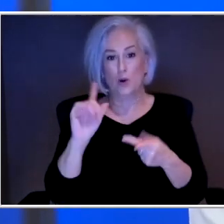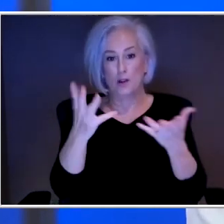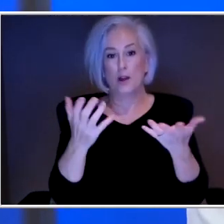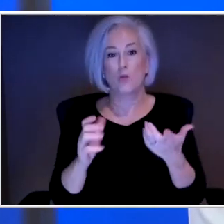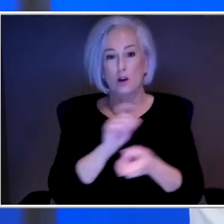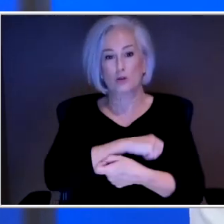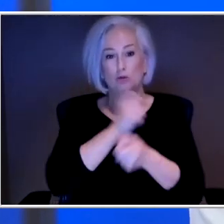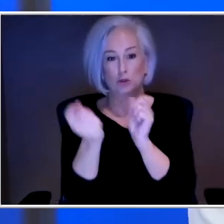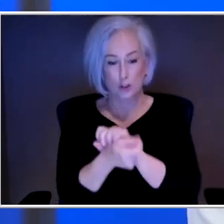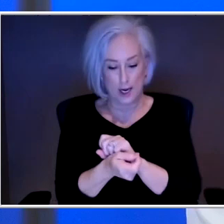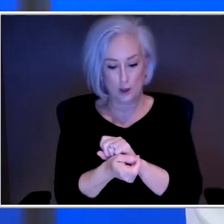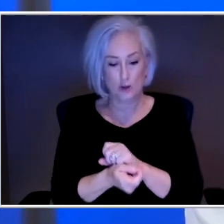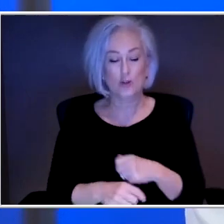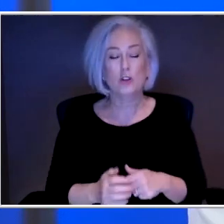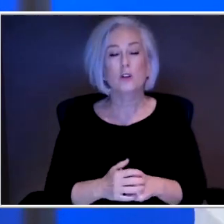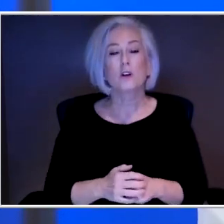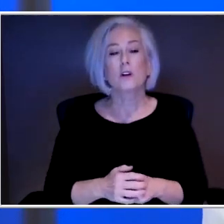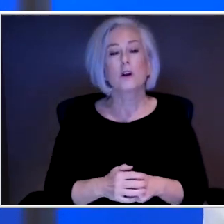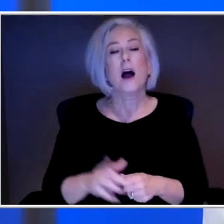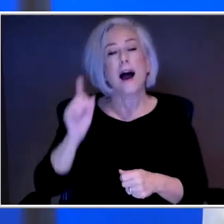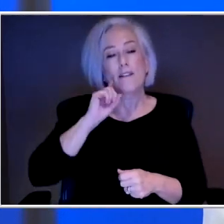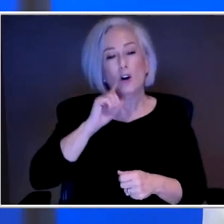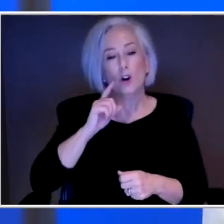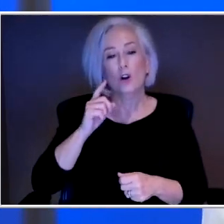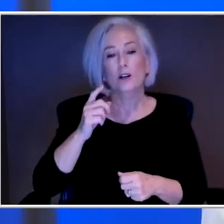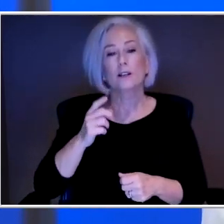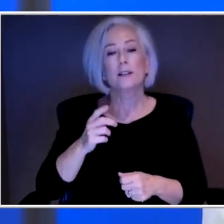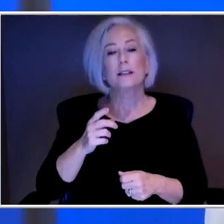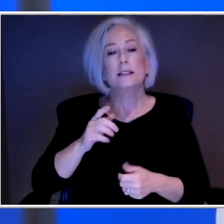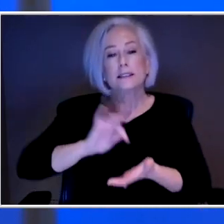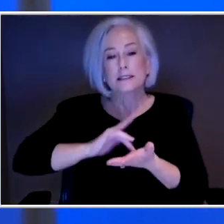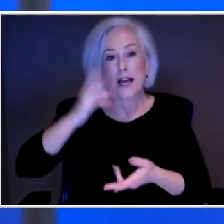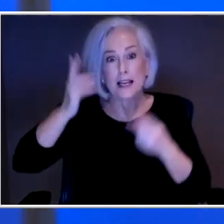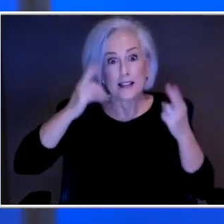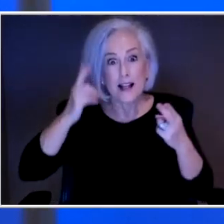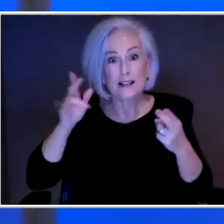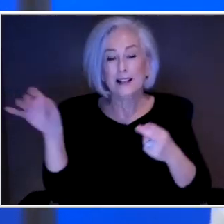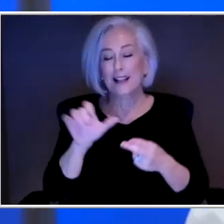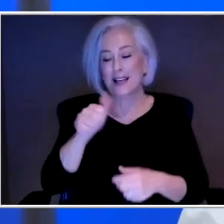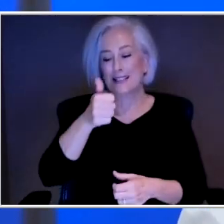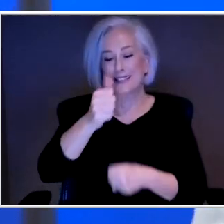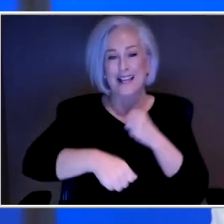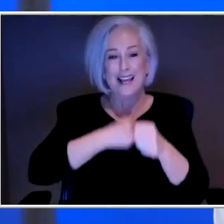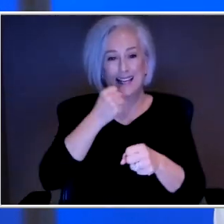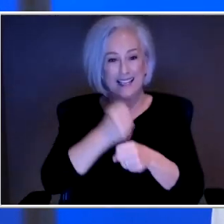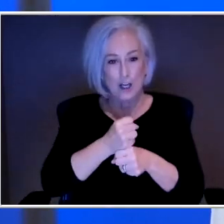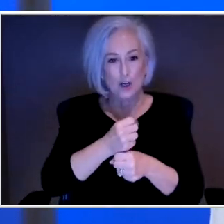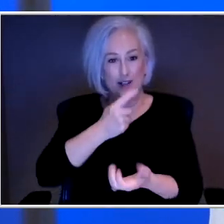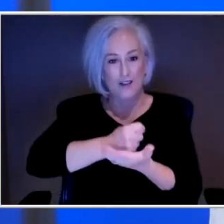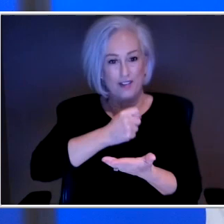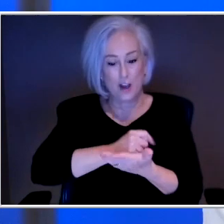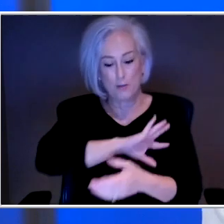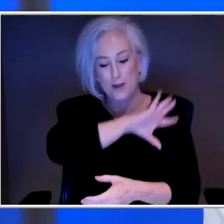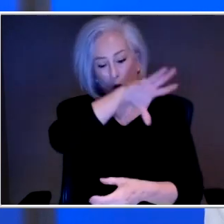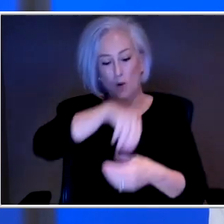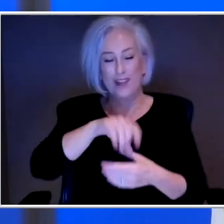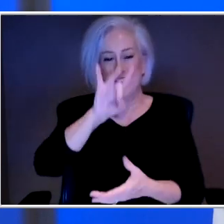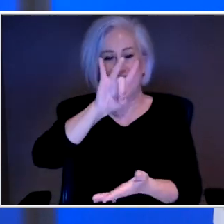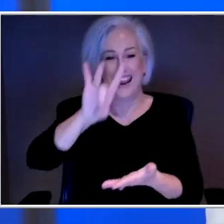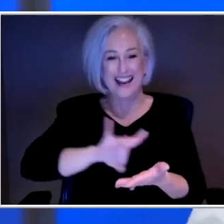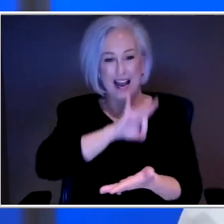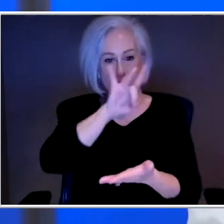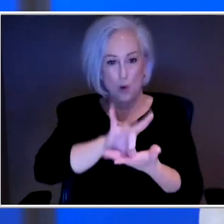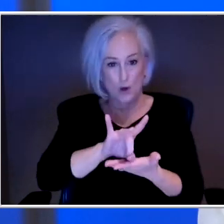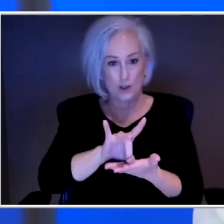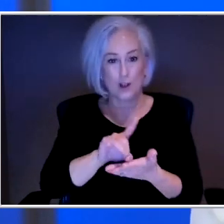so I've heard it best described that psychedelics are like 10 years of therapy in 8 hours. And so you can hopefully get to a place where it's much more fertile soil